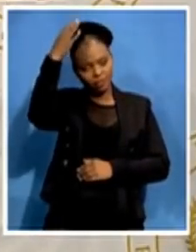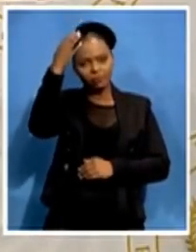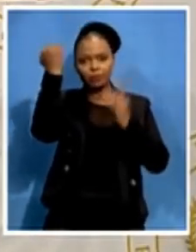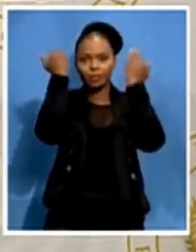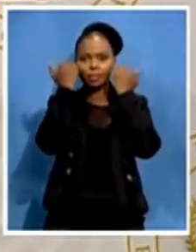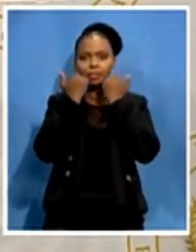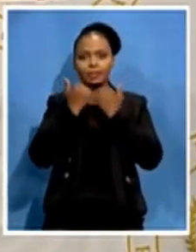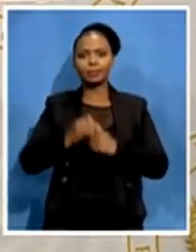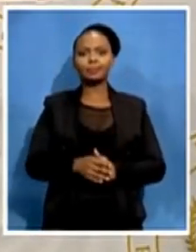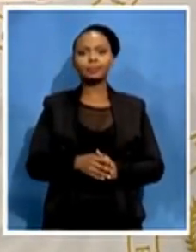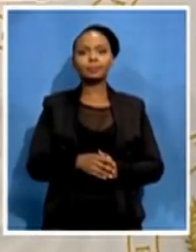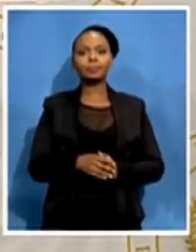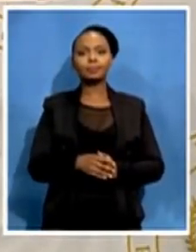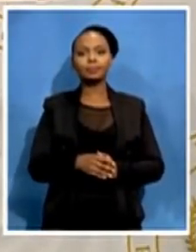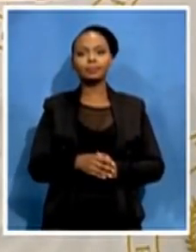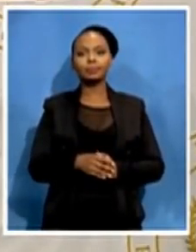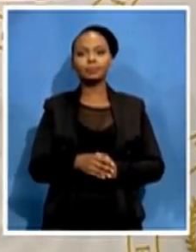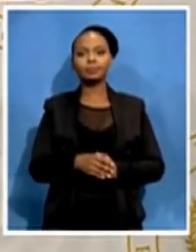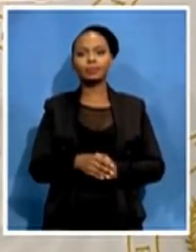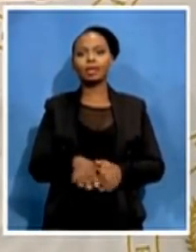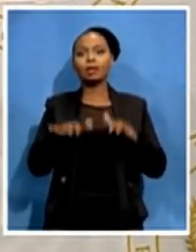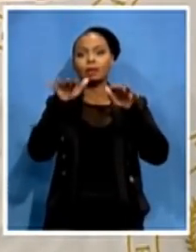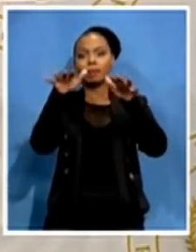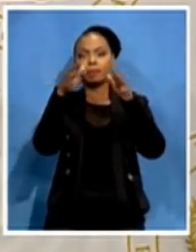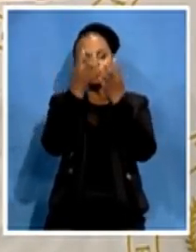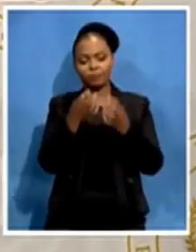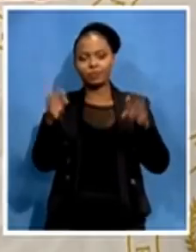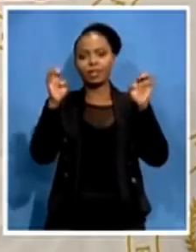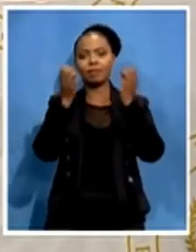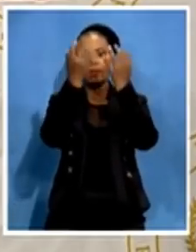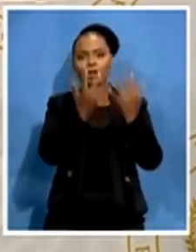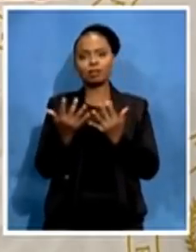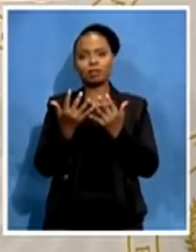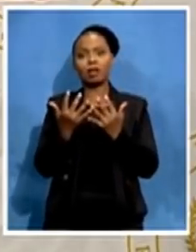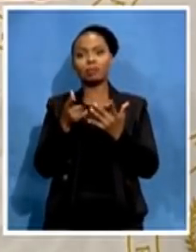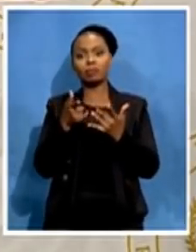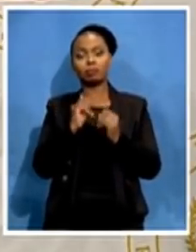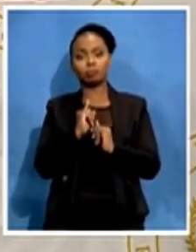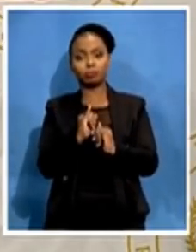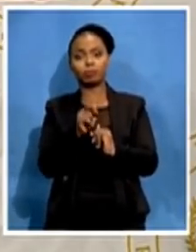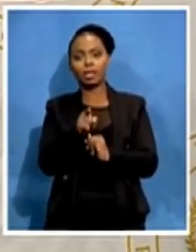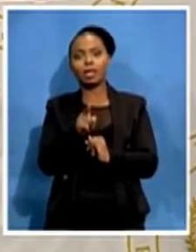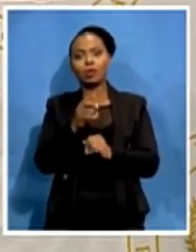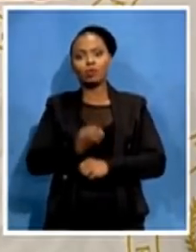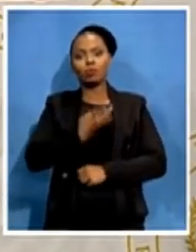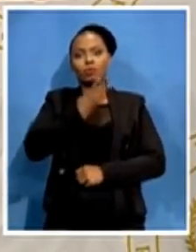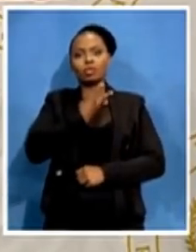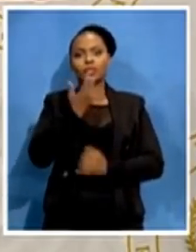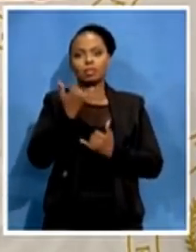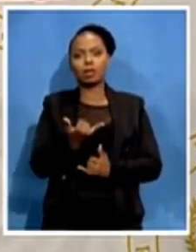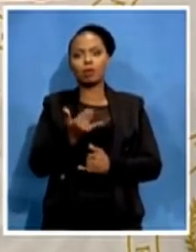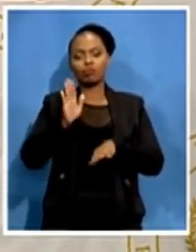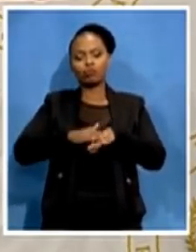free. And given our financial constraints, we may wish to charge a little fee for certain people.